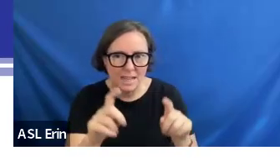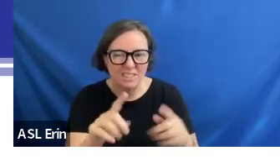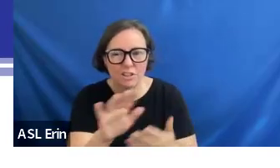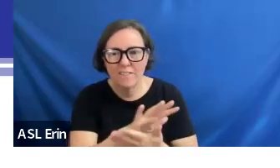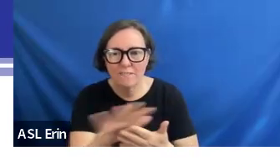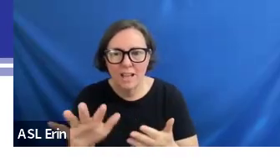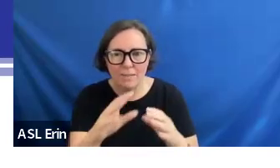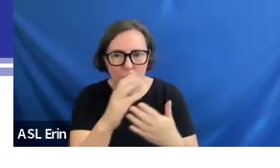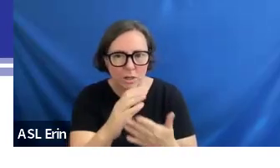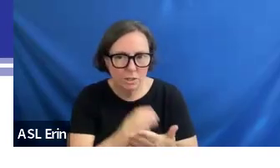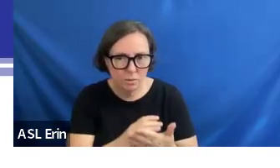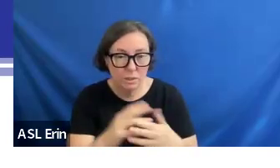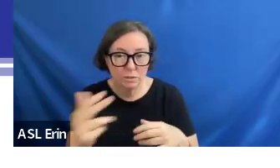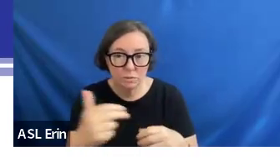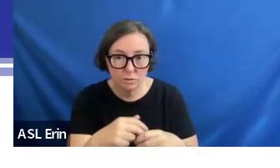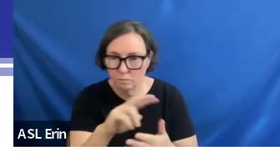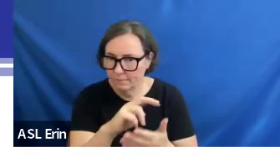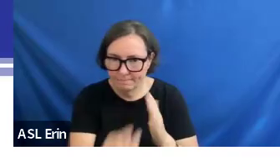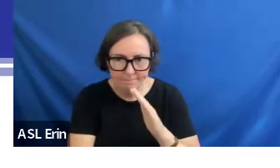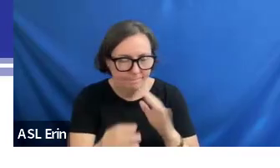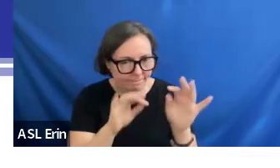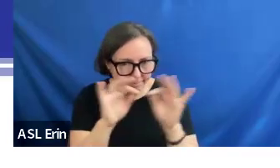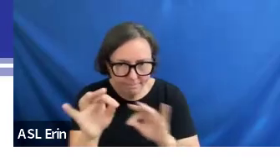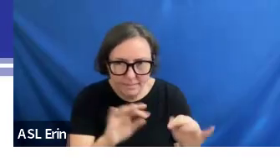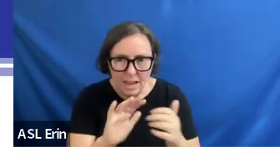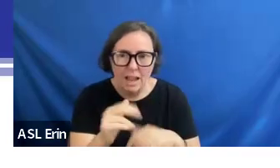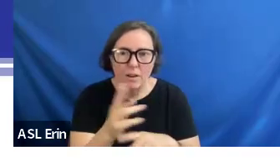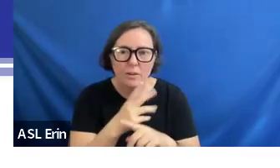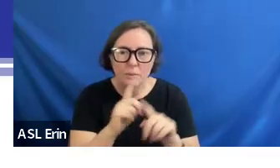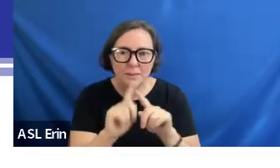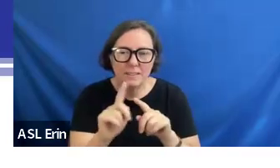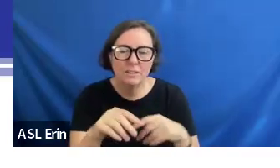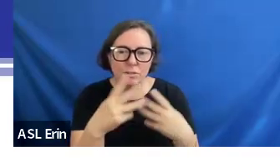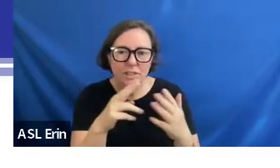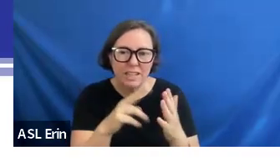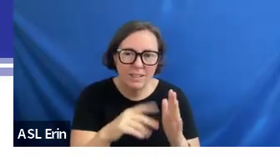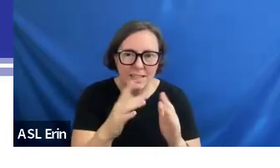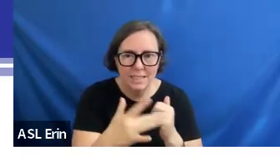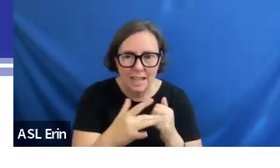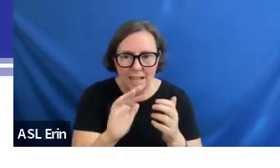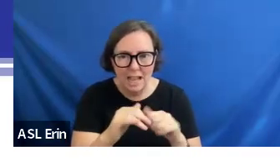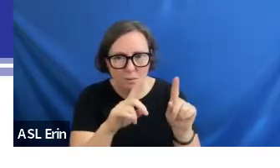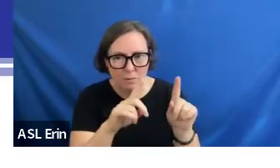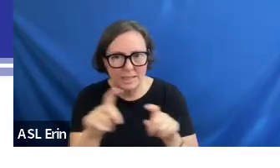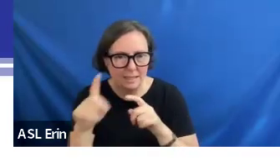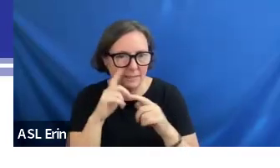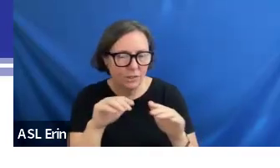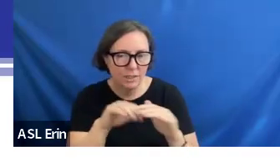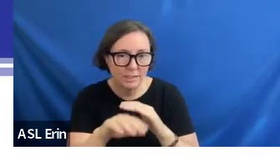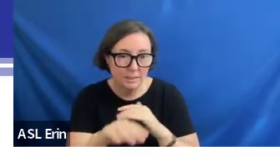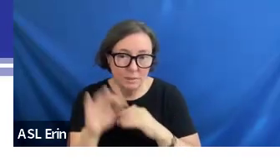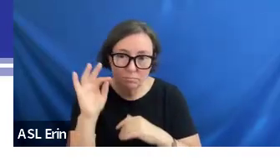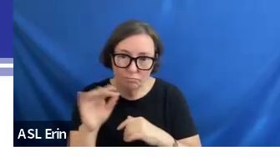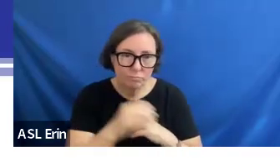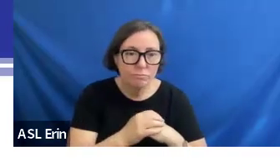that if you join, you get full immersion using screen reading technology and learning how to test for accessibility from